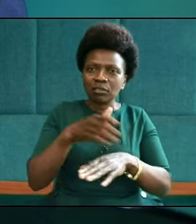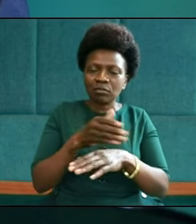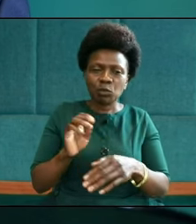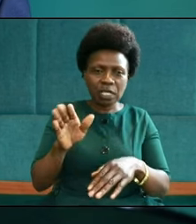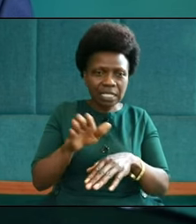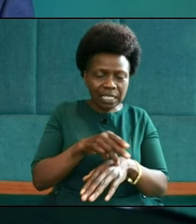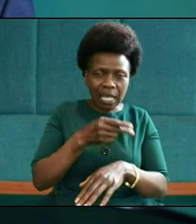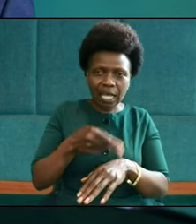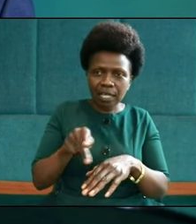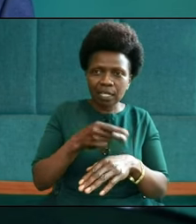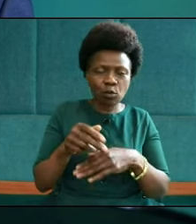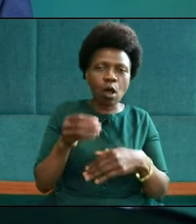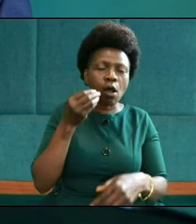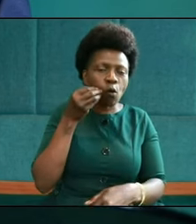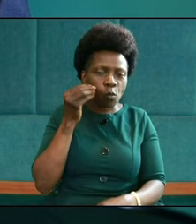were homeward bound.